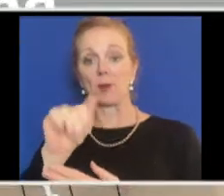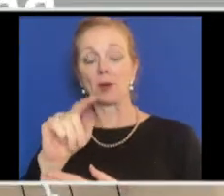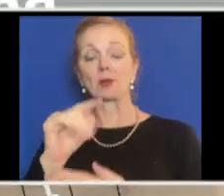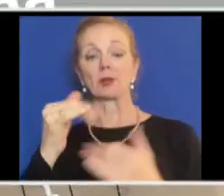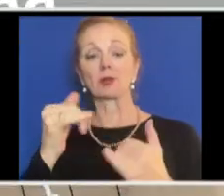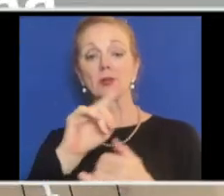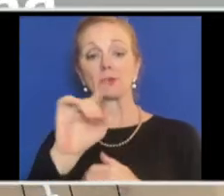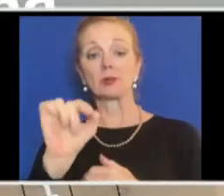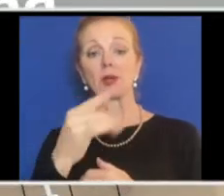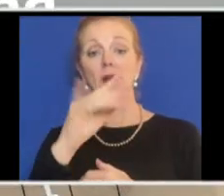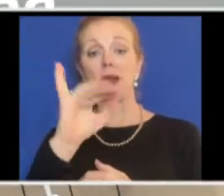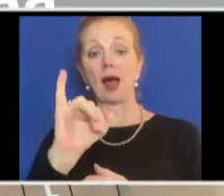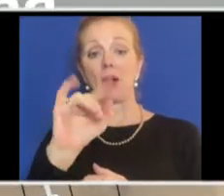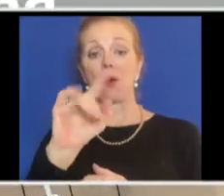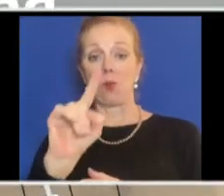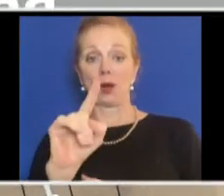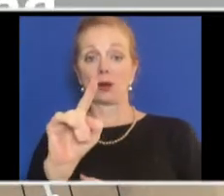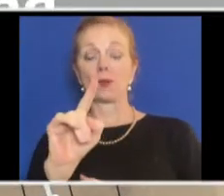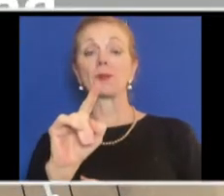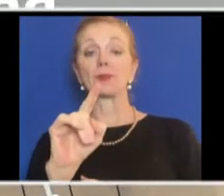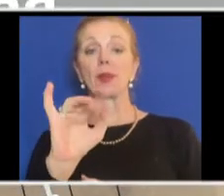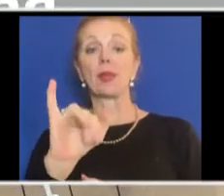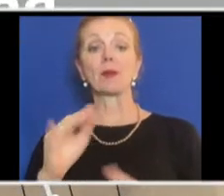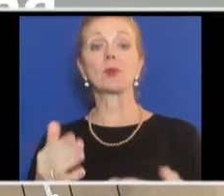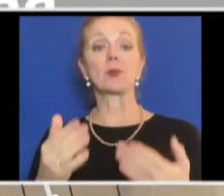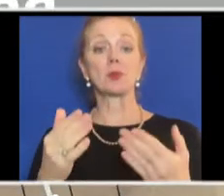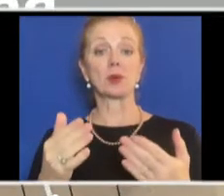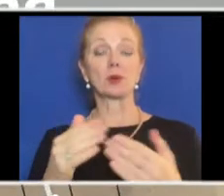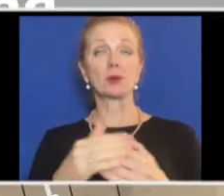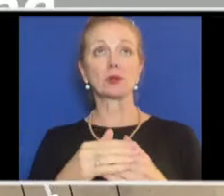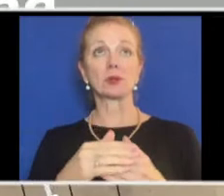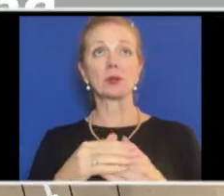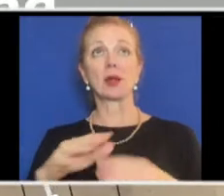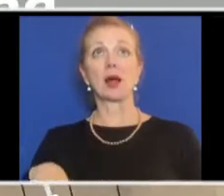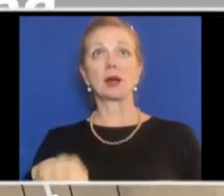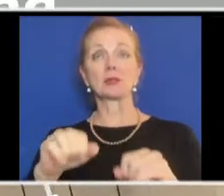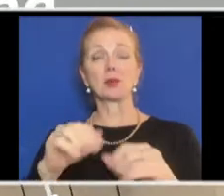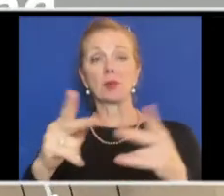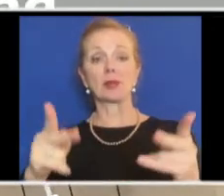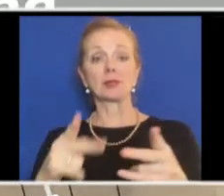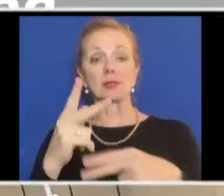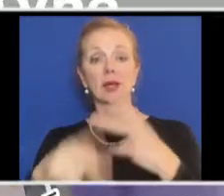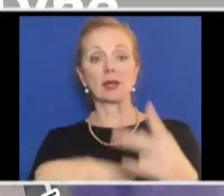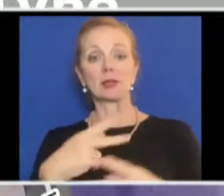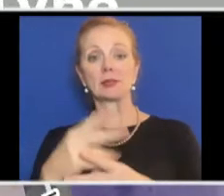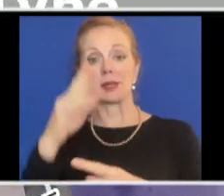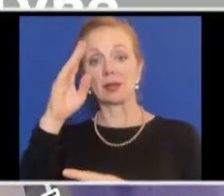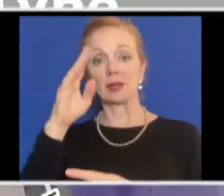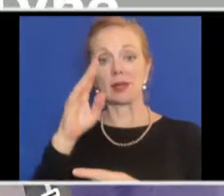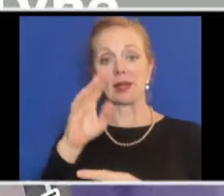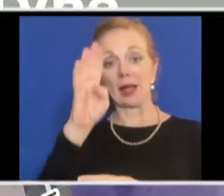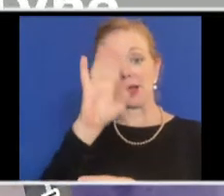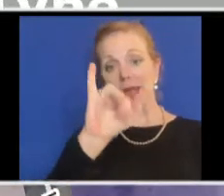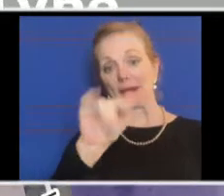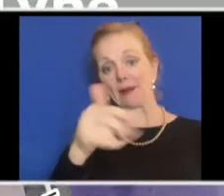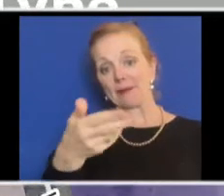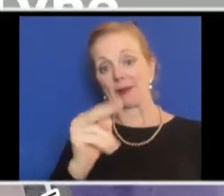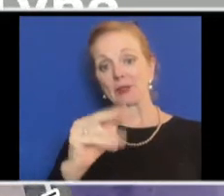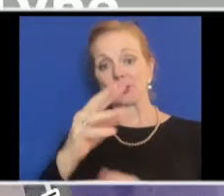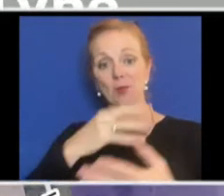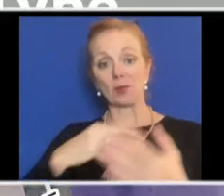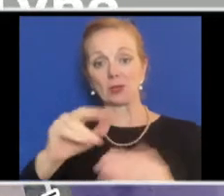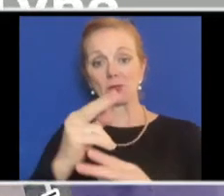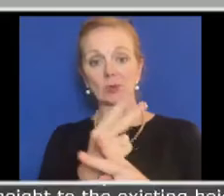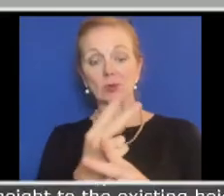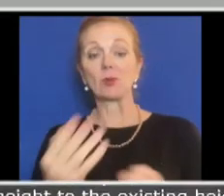i1 and the proposed or excuse me adopted Place type is innovation mixed use and the proposal